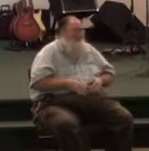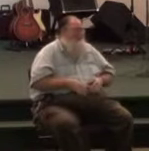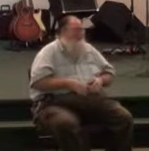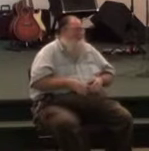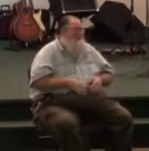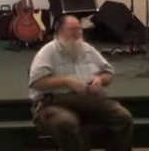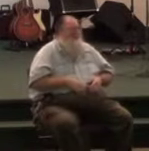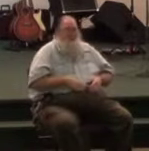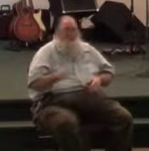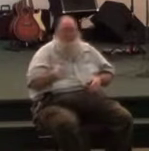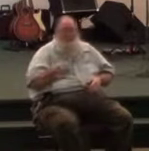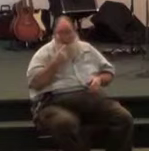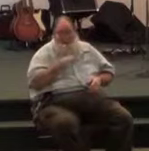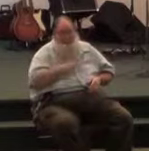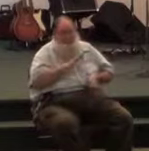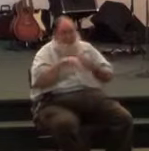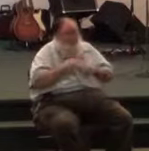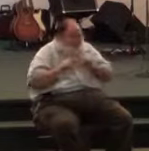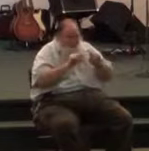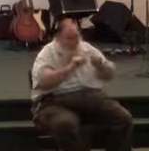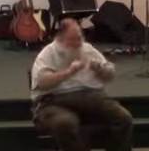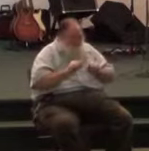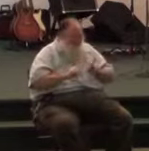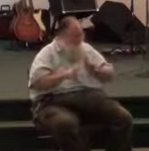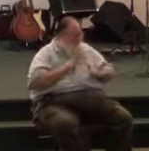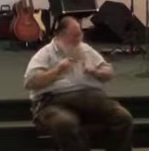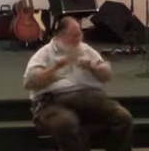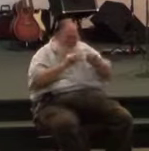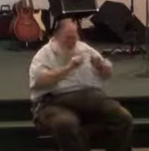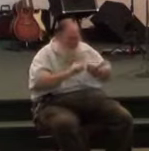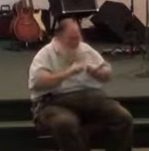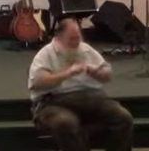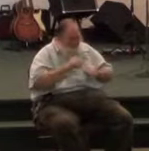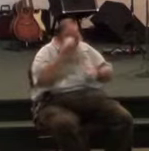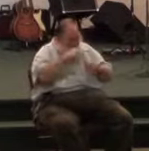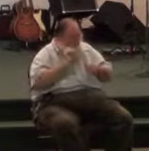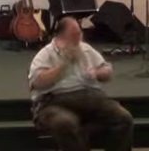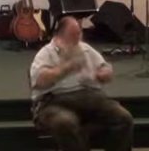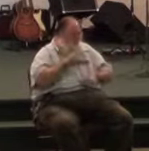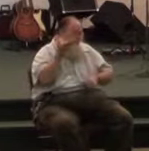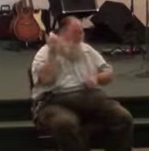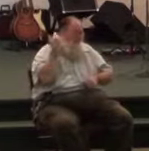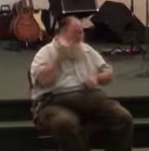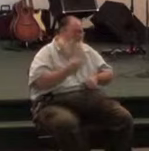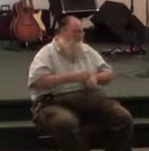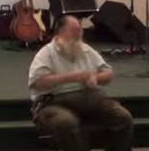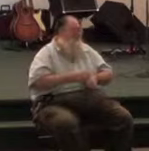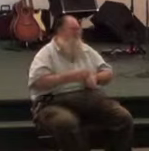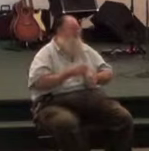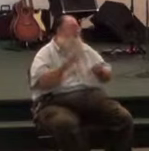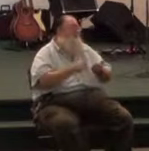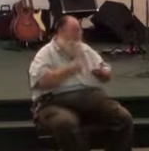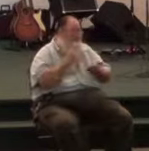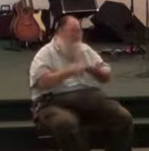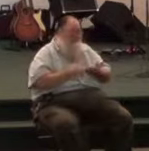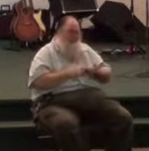But he filled me in on all the gossip. People gossip. People remember our past. And sometimes